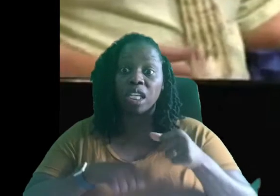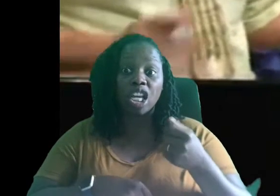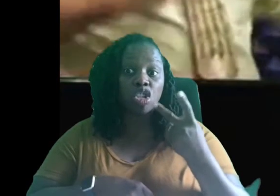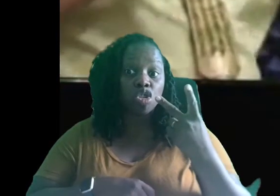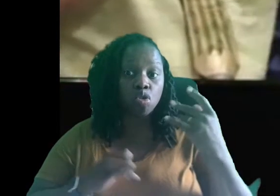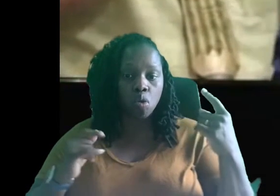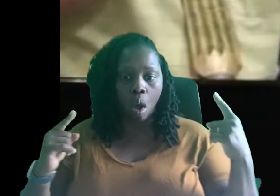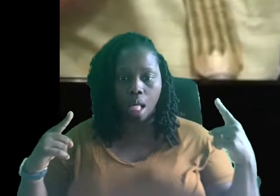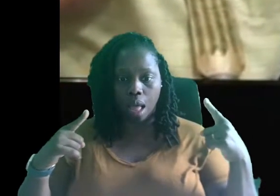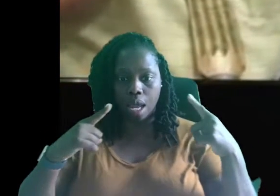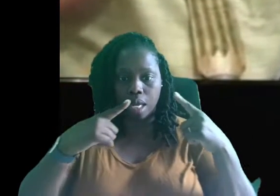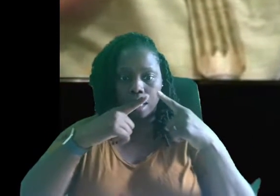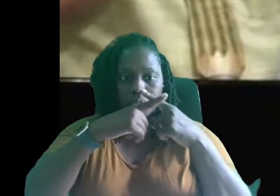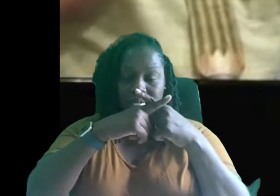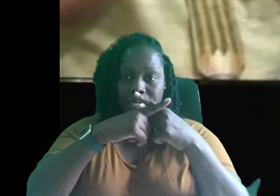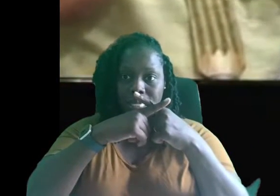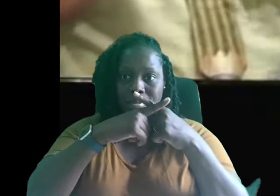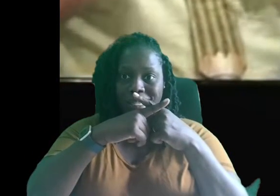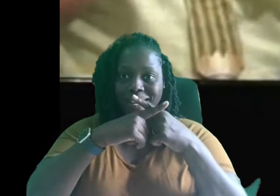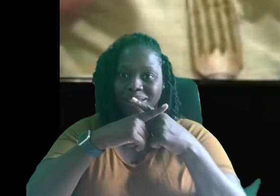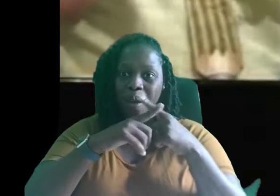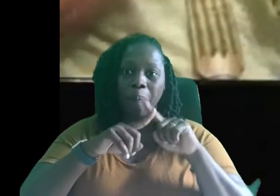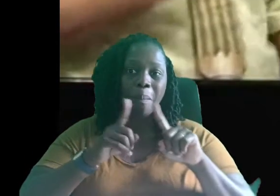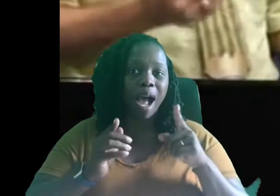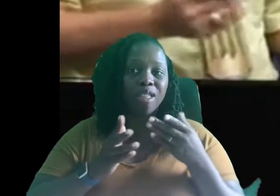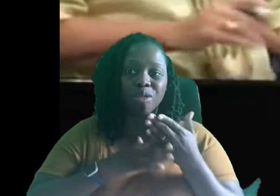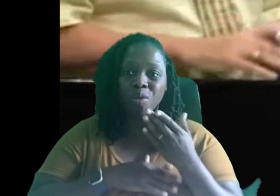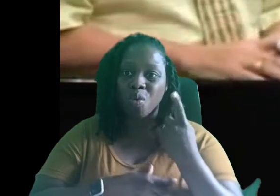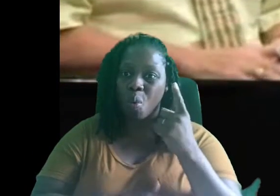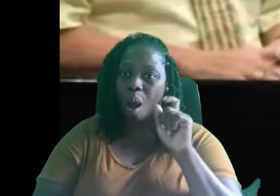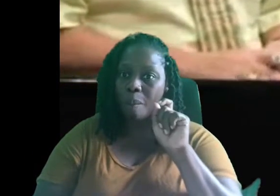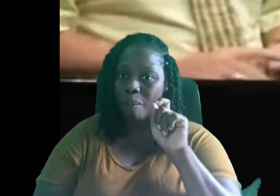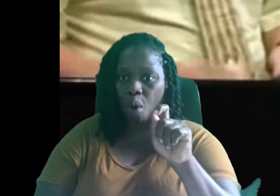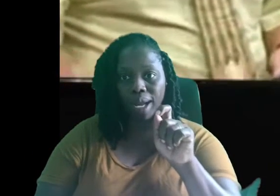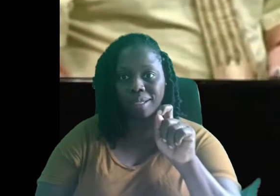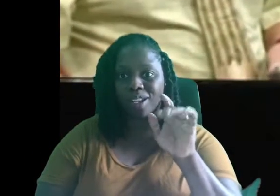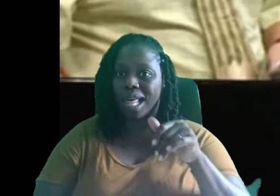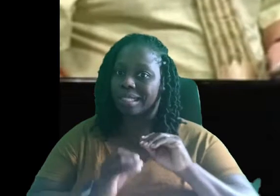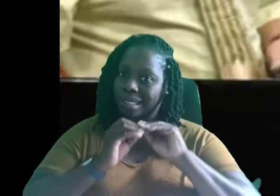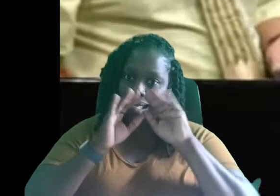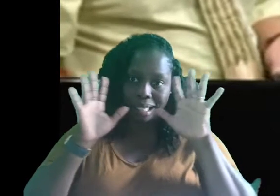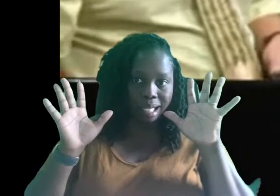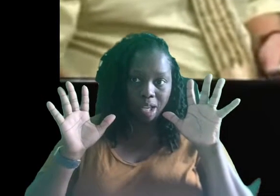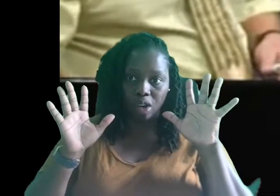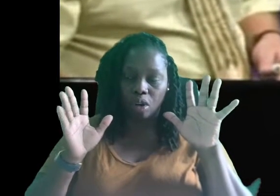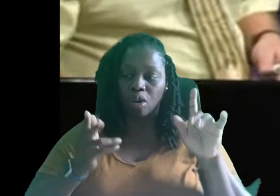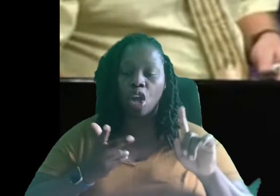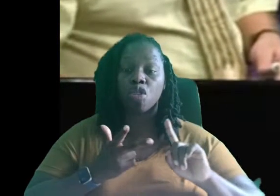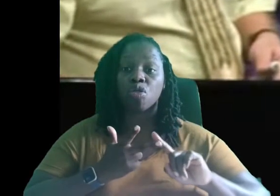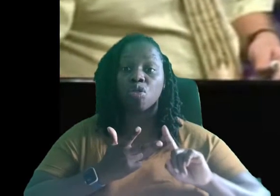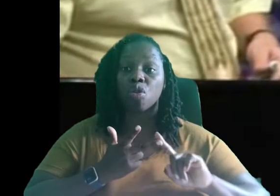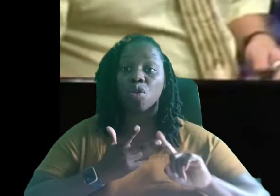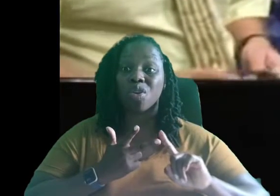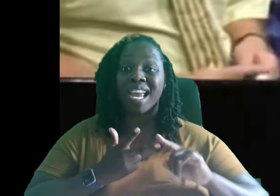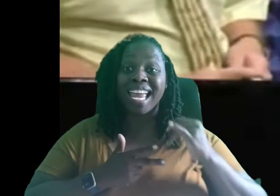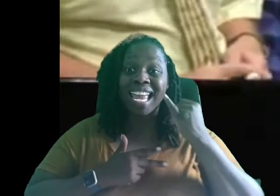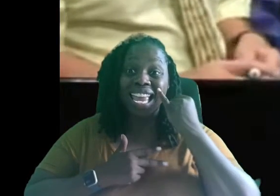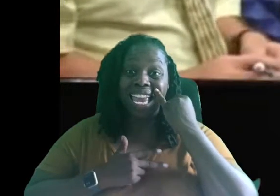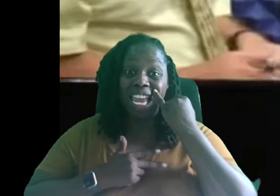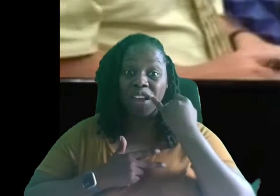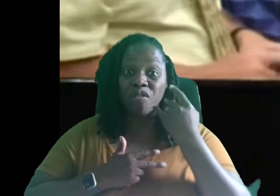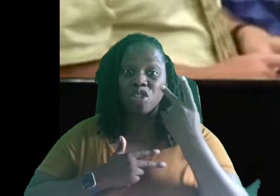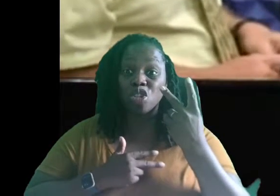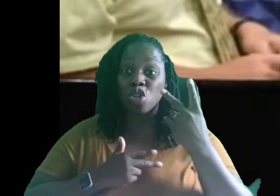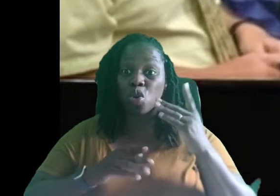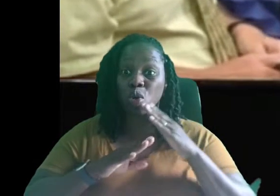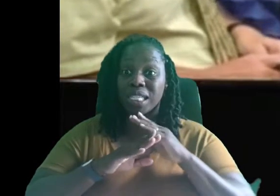How else could 2 lines intersect other than in 1 point? Okay, a pretty obvious statement. Our third